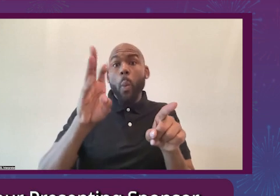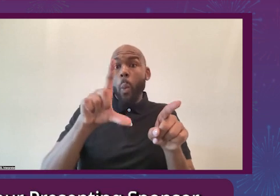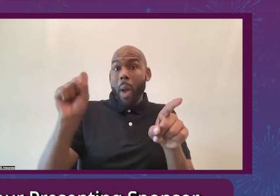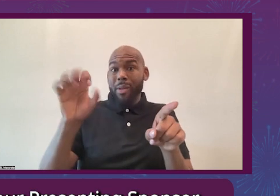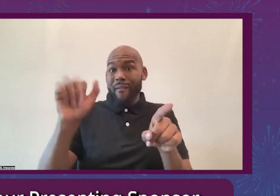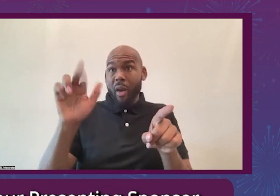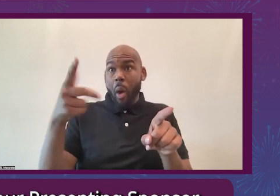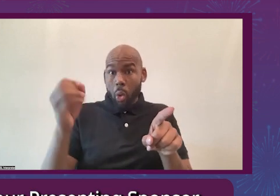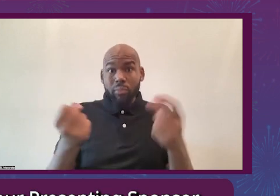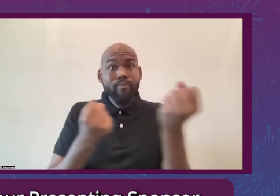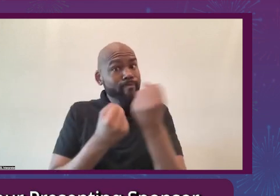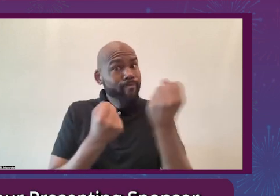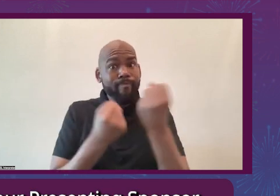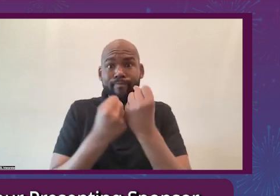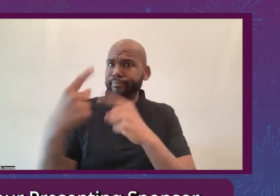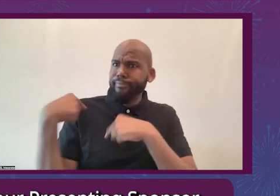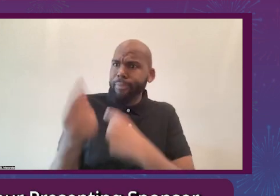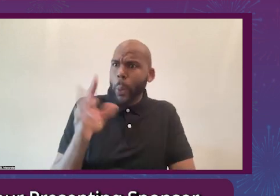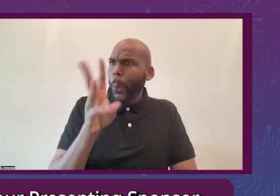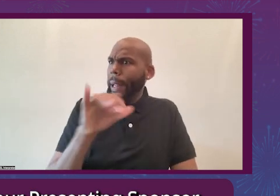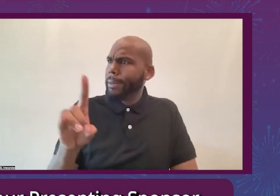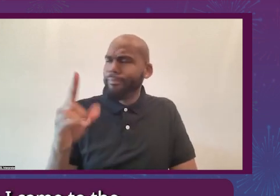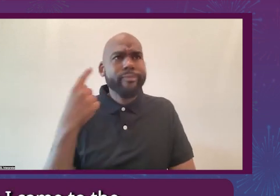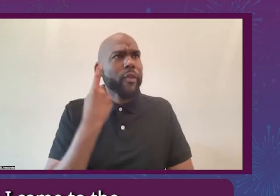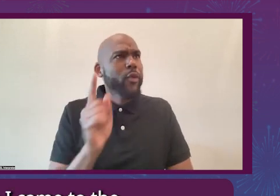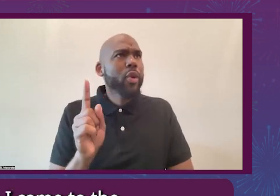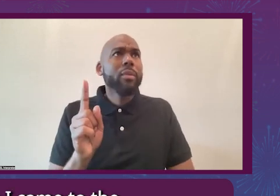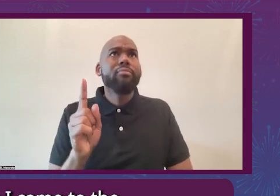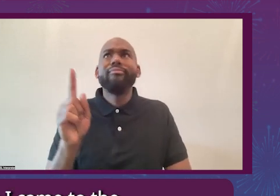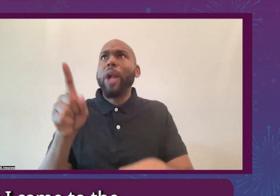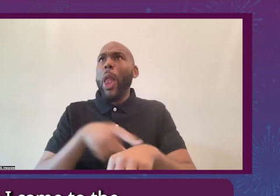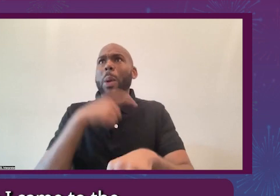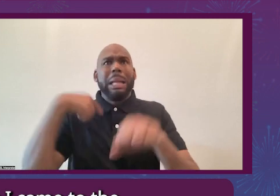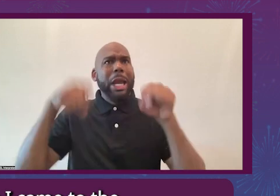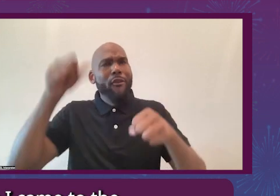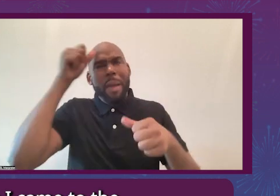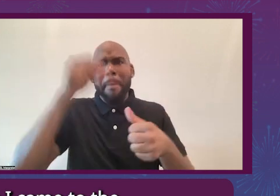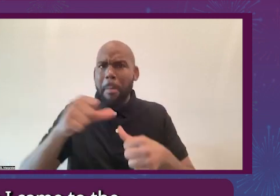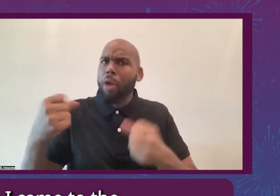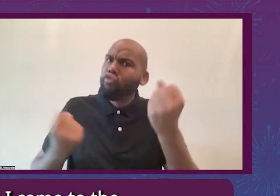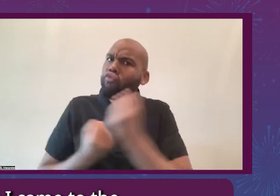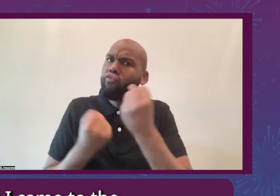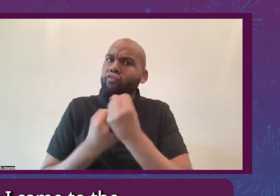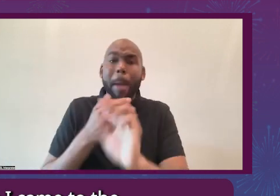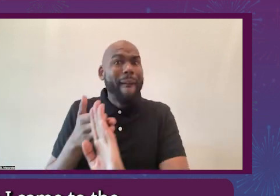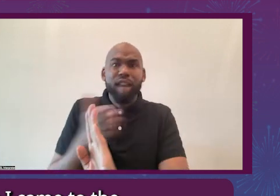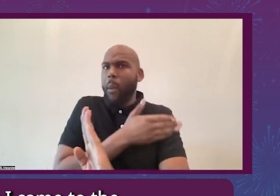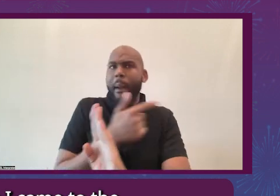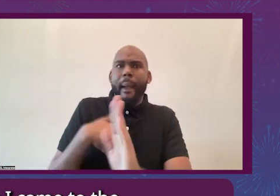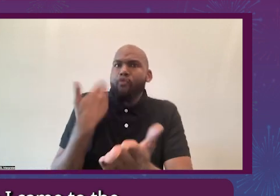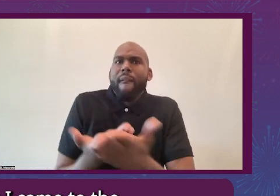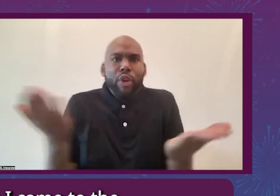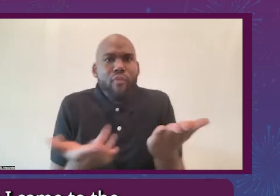supported WID for as long as I can remember, long before I came to